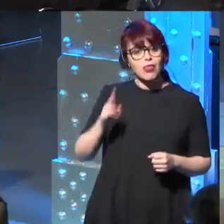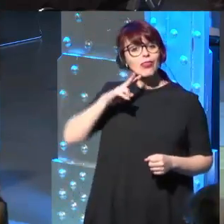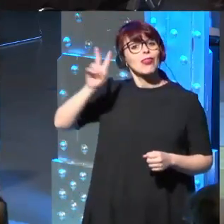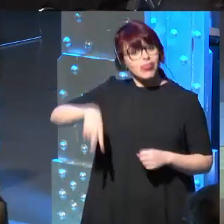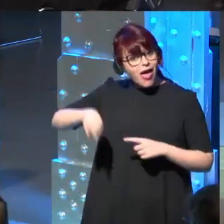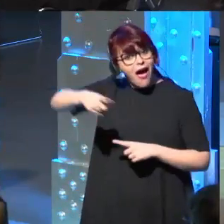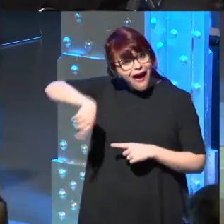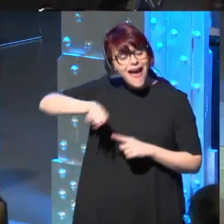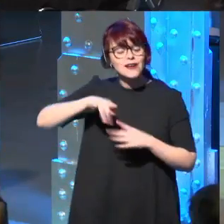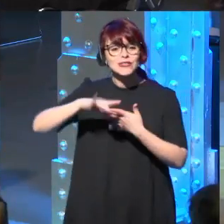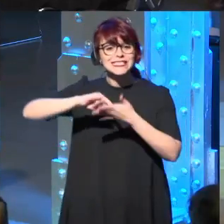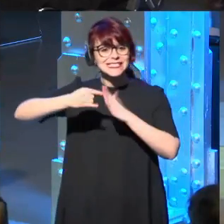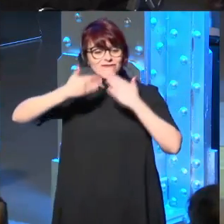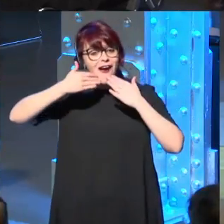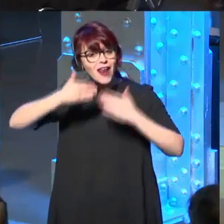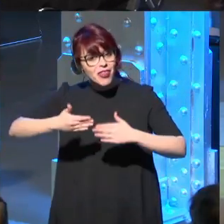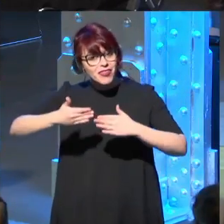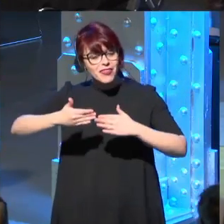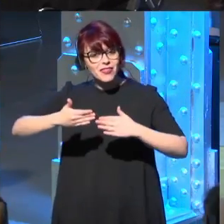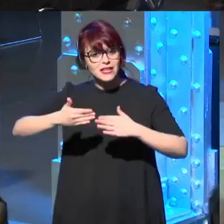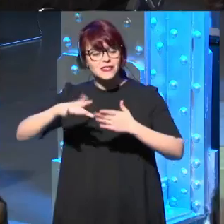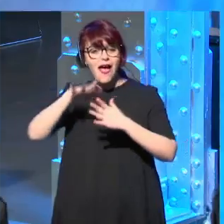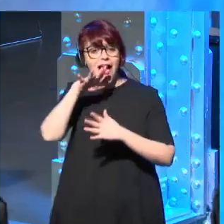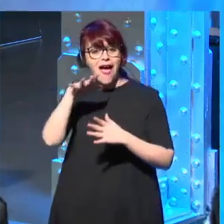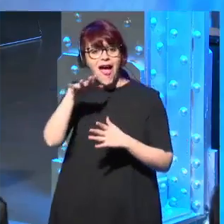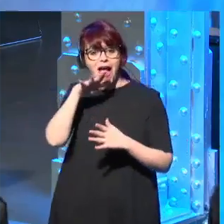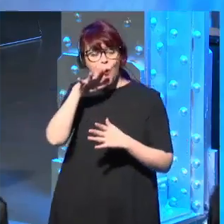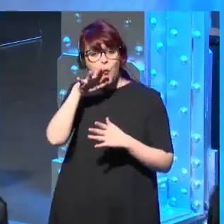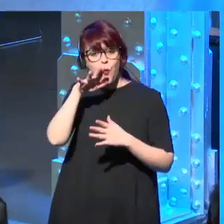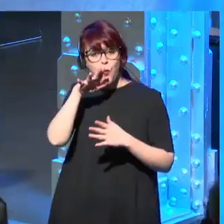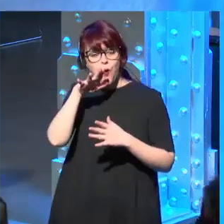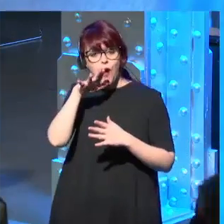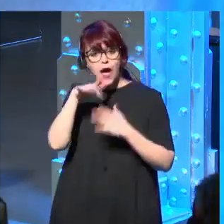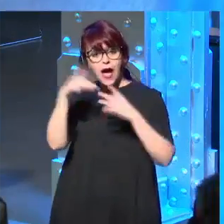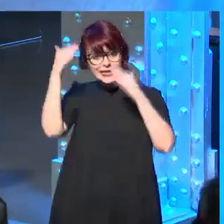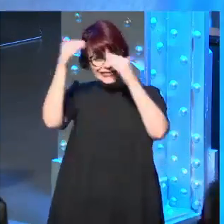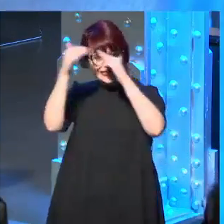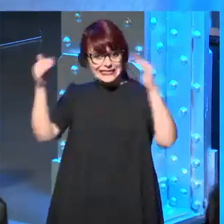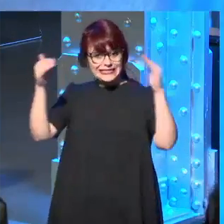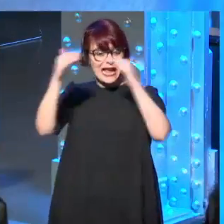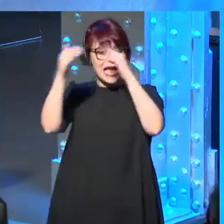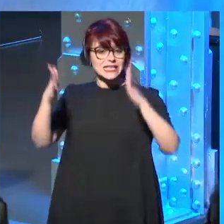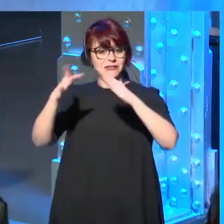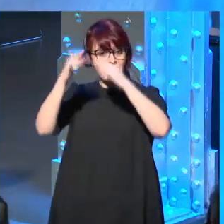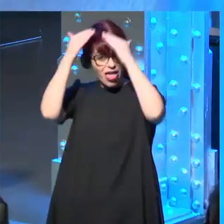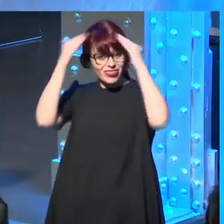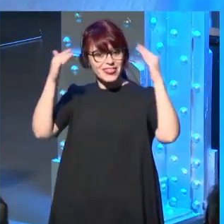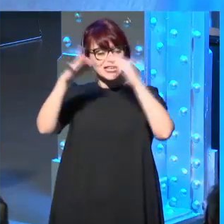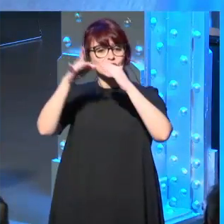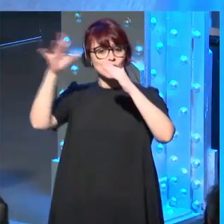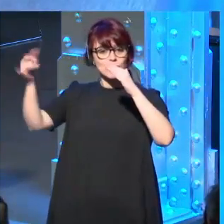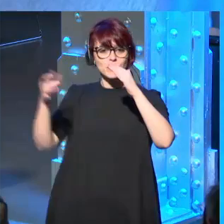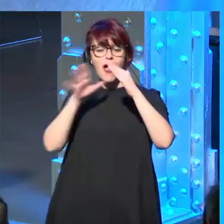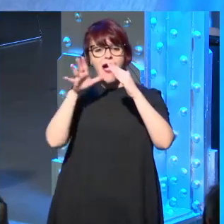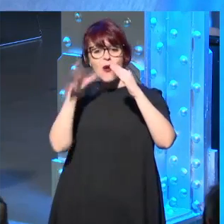the roof of. But as my cousins, my brother played around in the